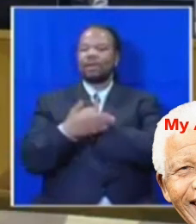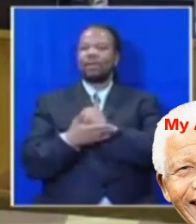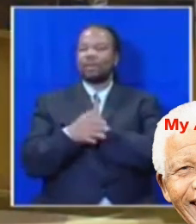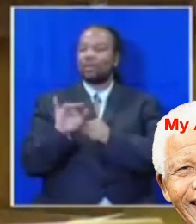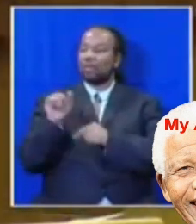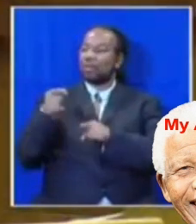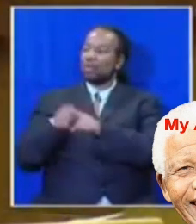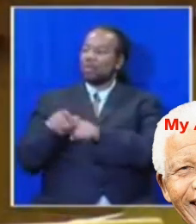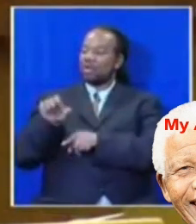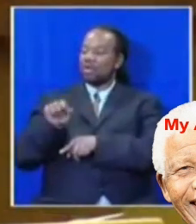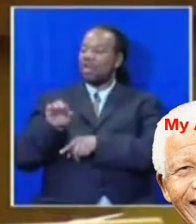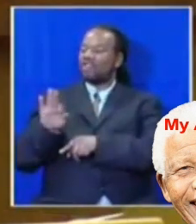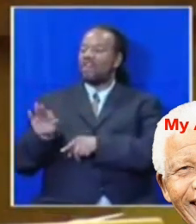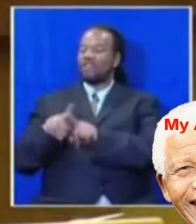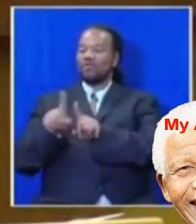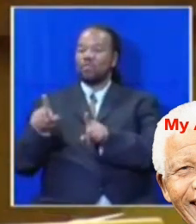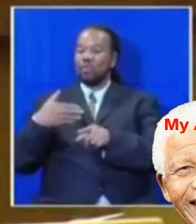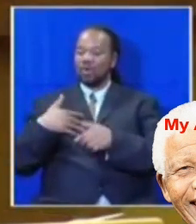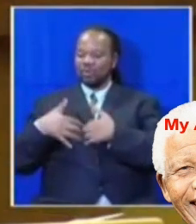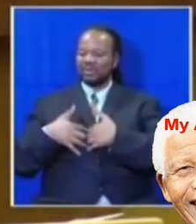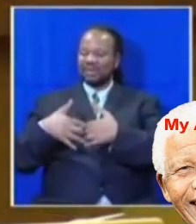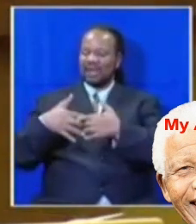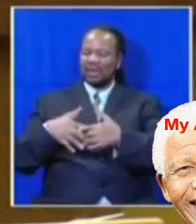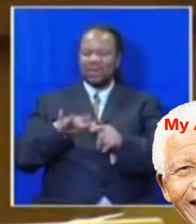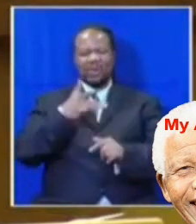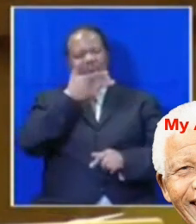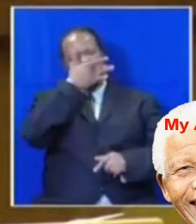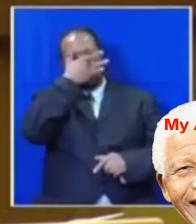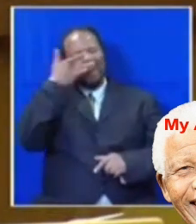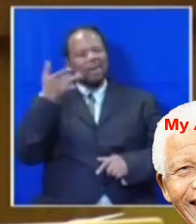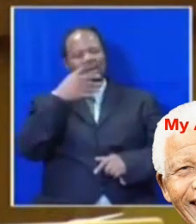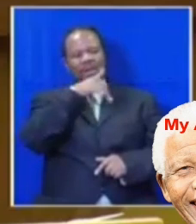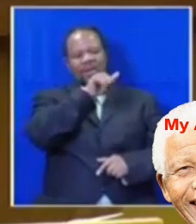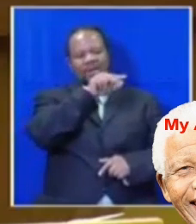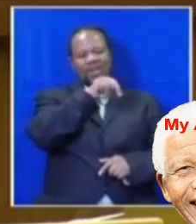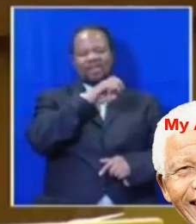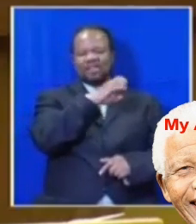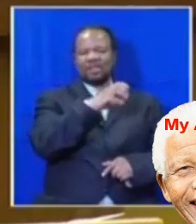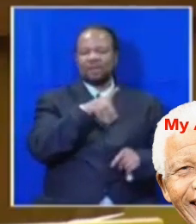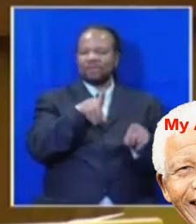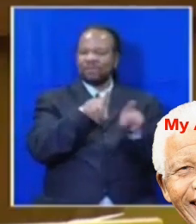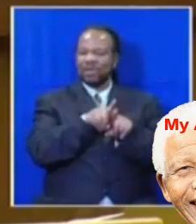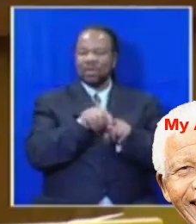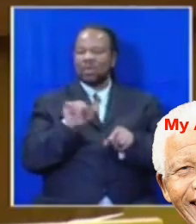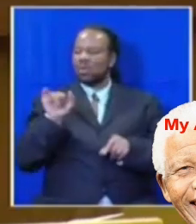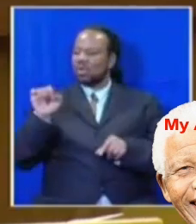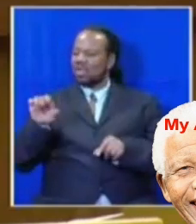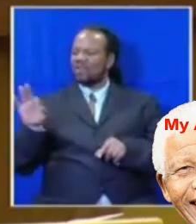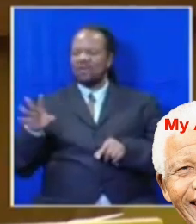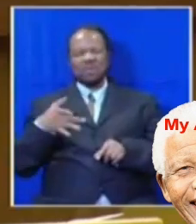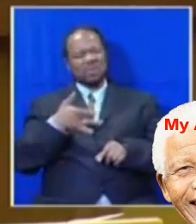for the ANC and its leaders, including President Zuma, for expulsion of